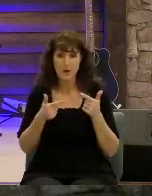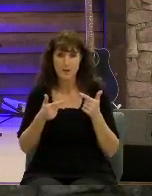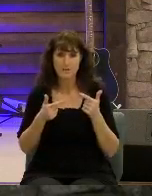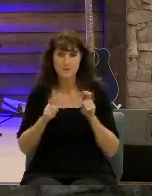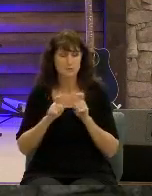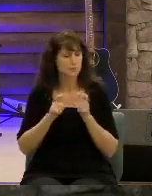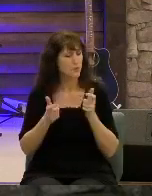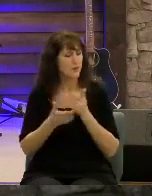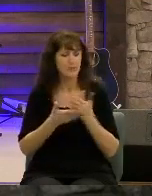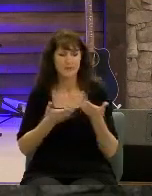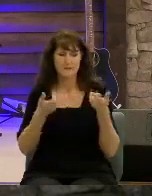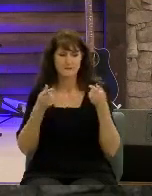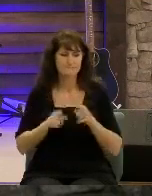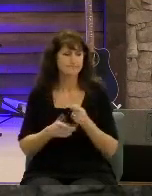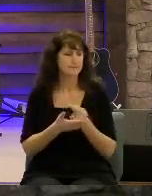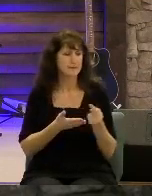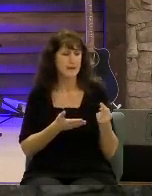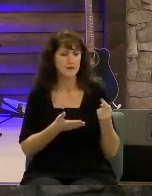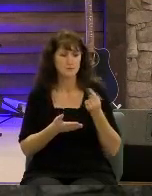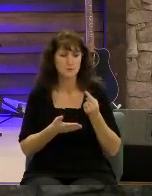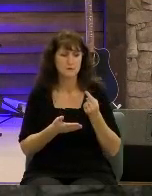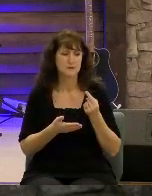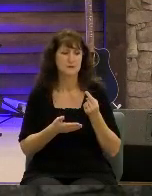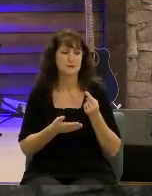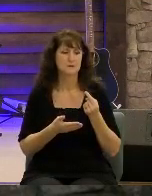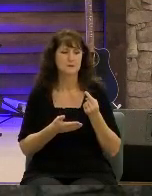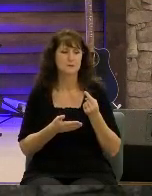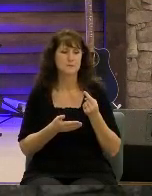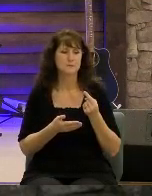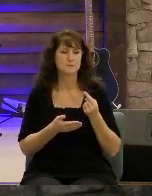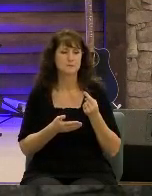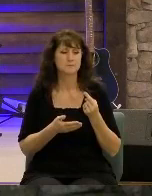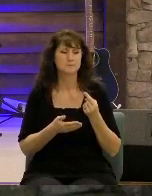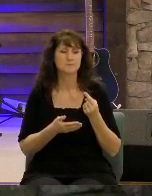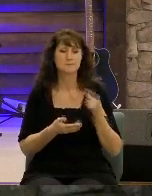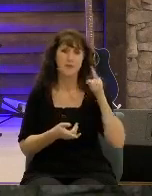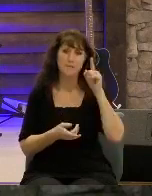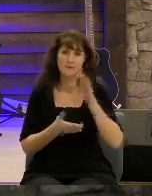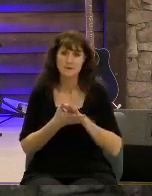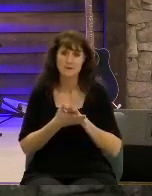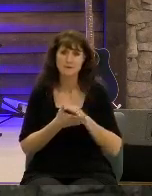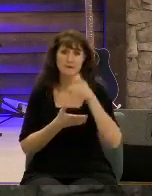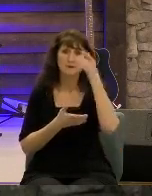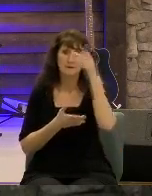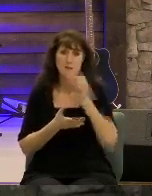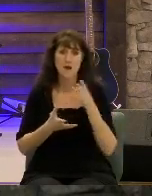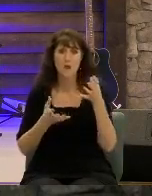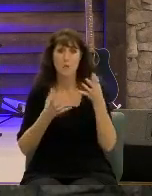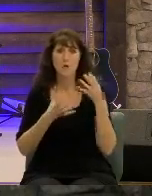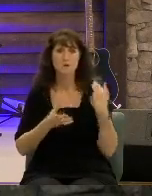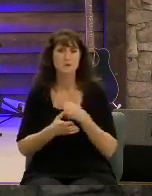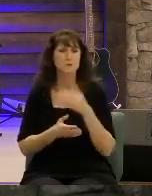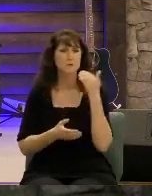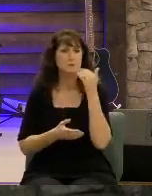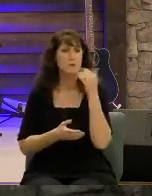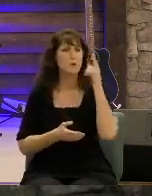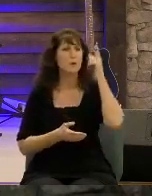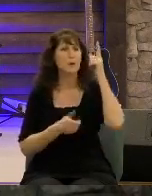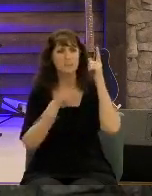done last week, and but I believe that God wants us to know who He really